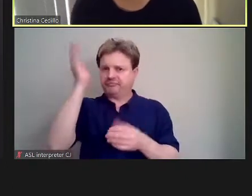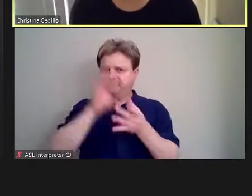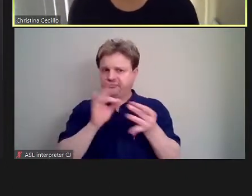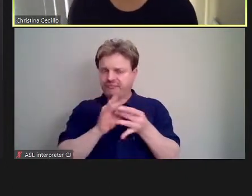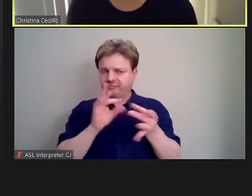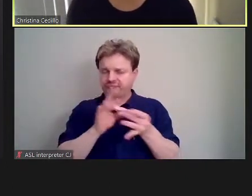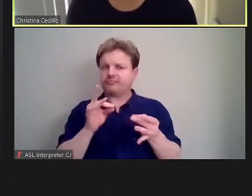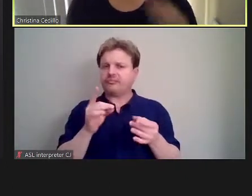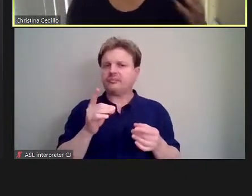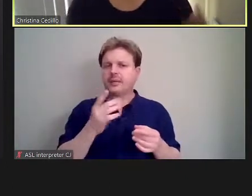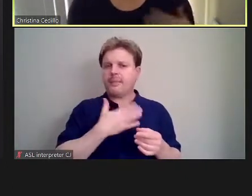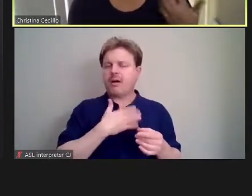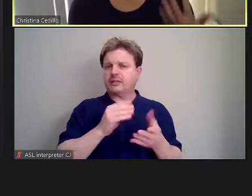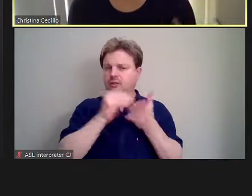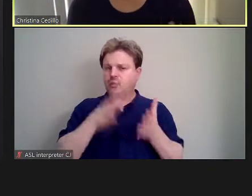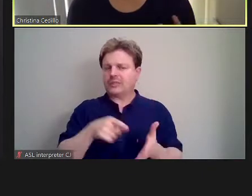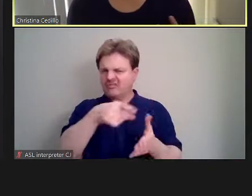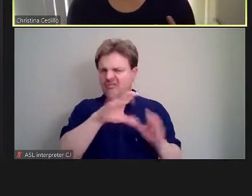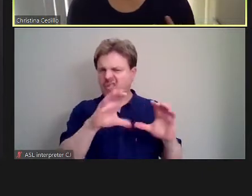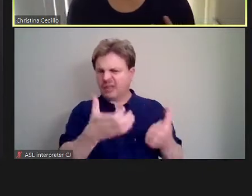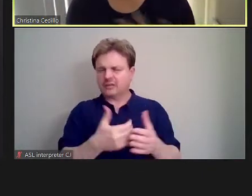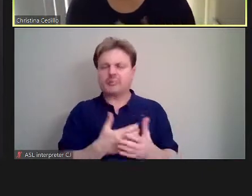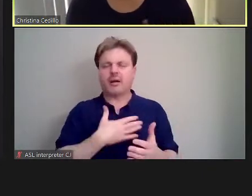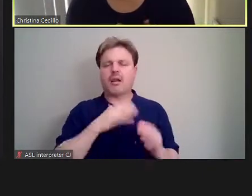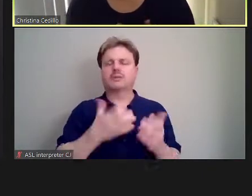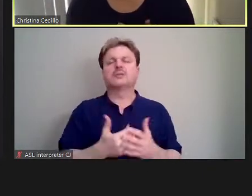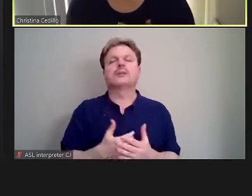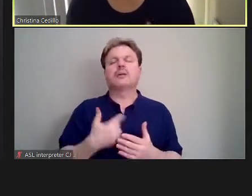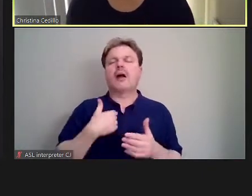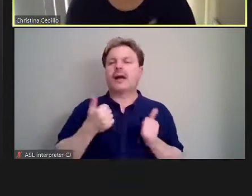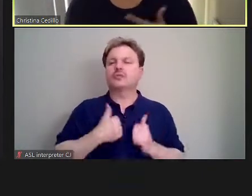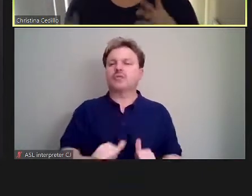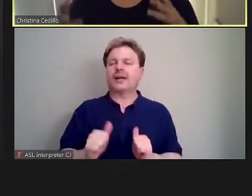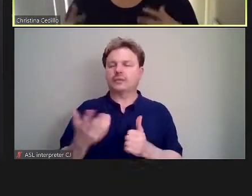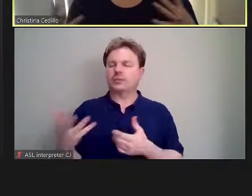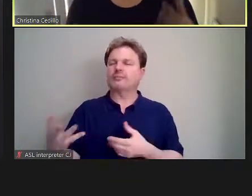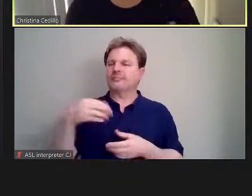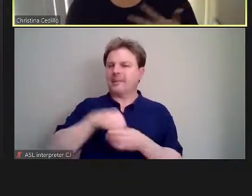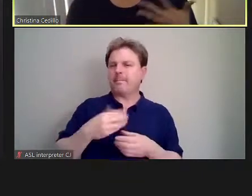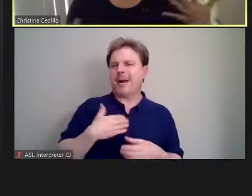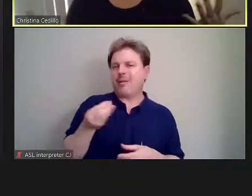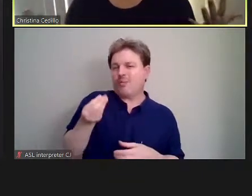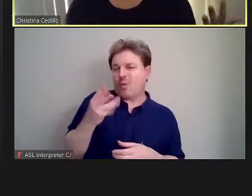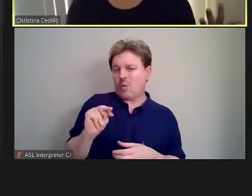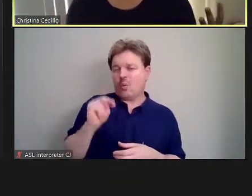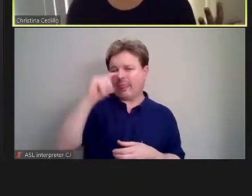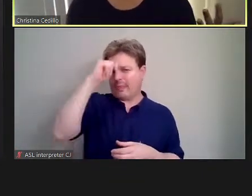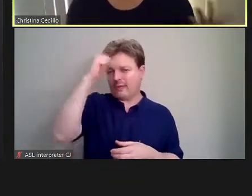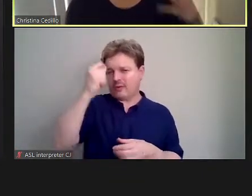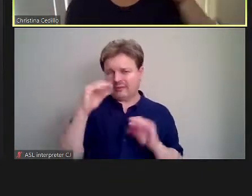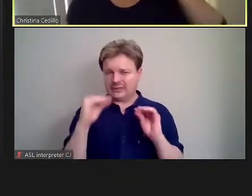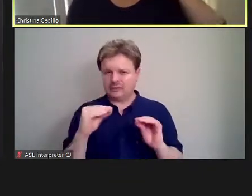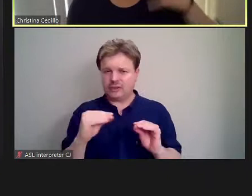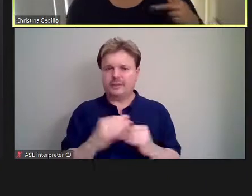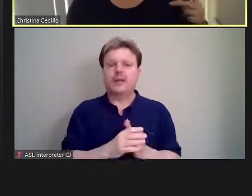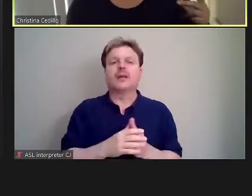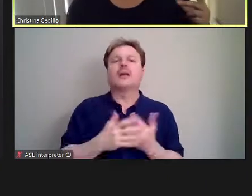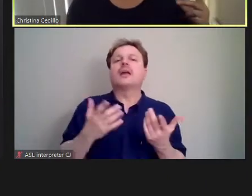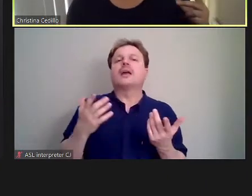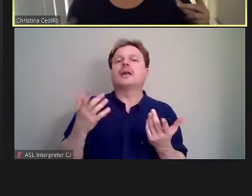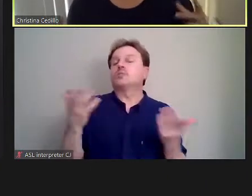class, and something that I try to practice in my own pedagogy, is this orientation from below. And